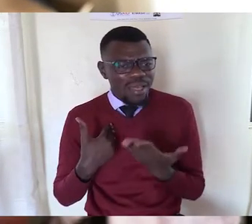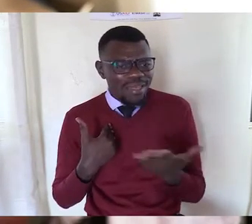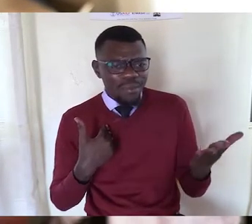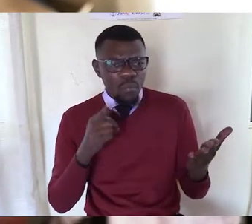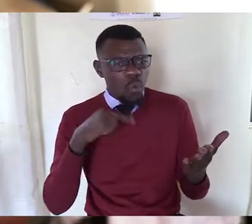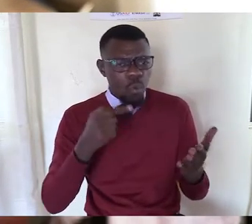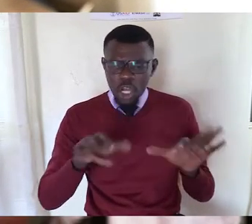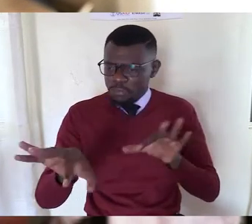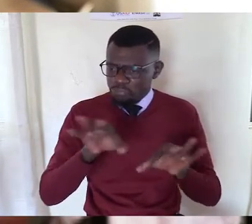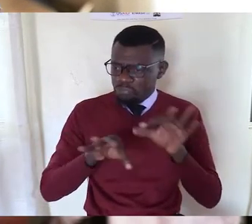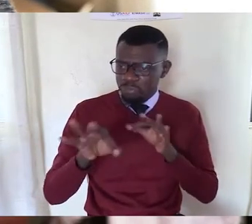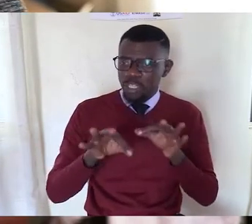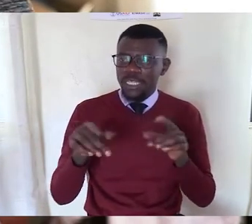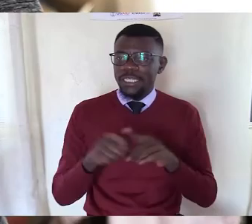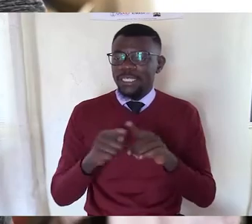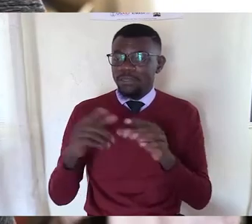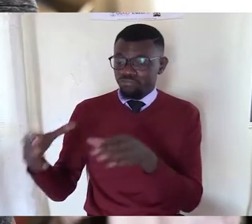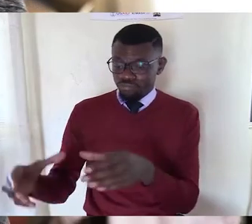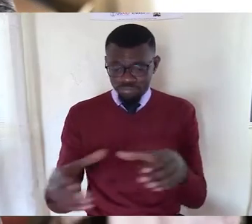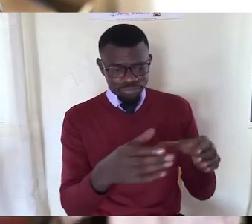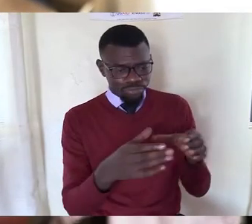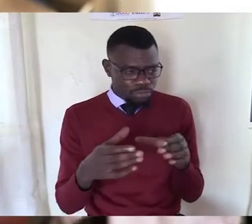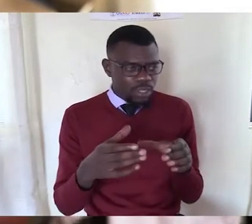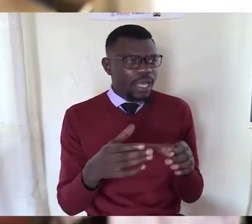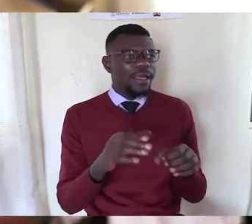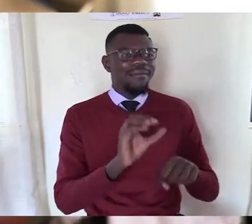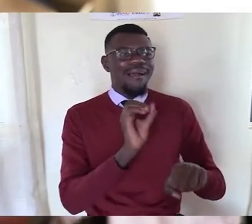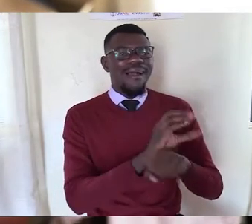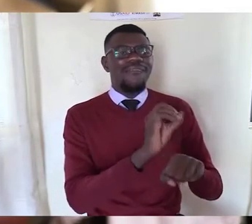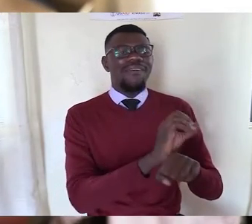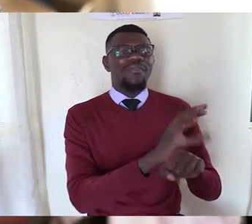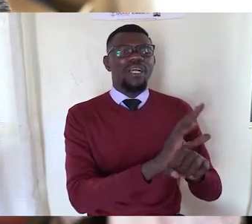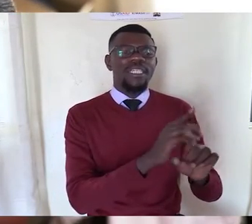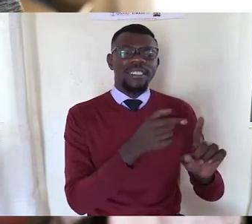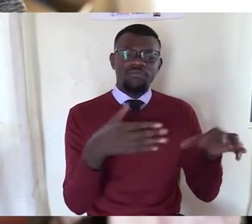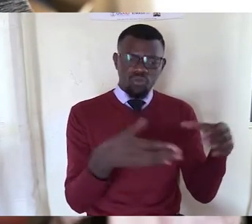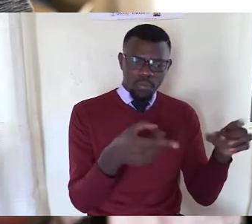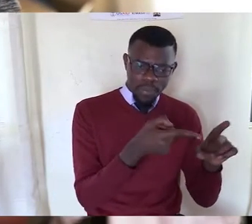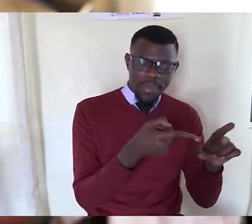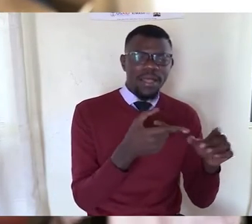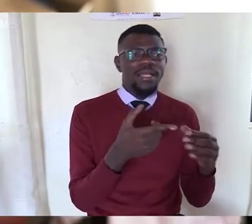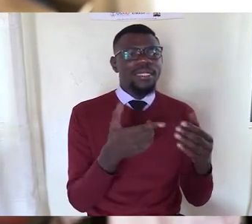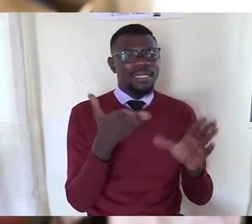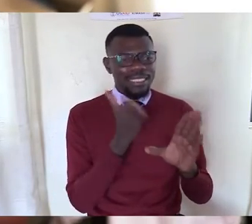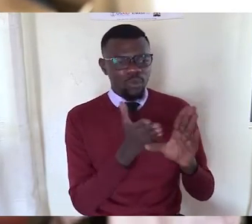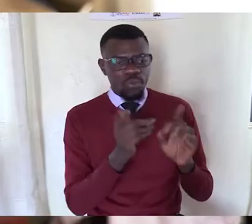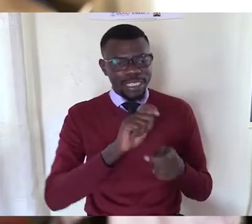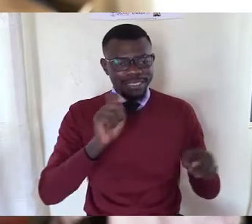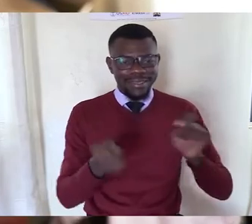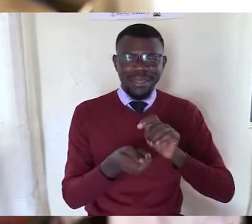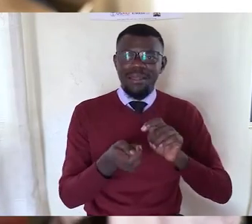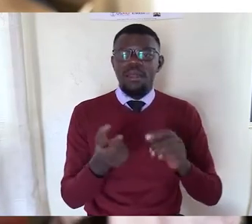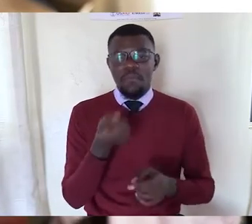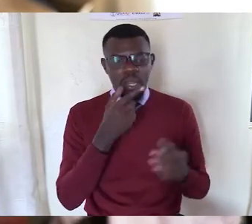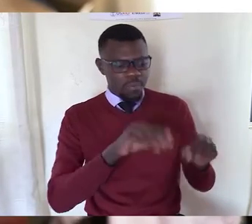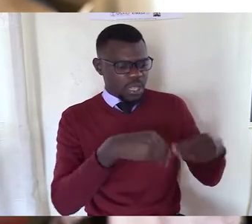and give them psychosocial support and also medical support. That way, if there is nothing else you can